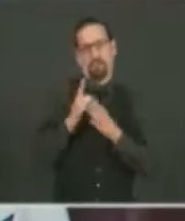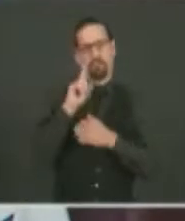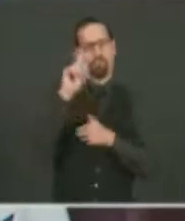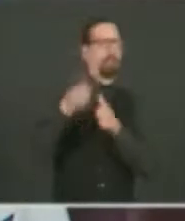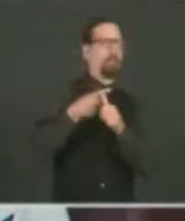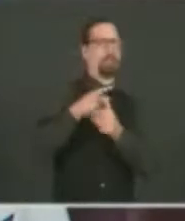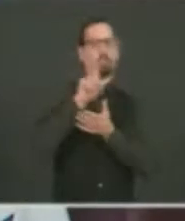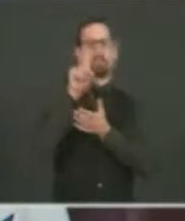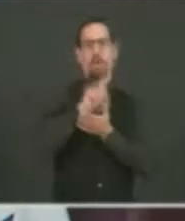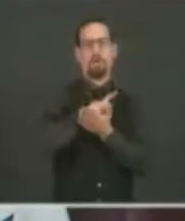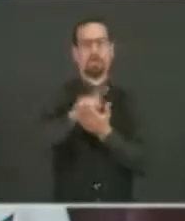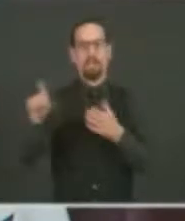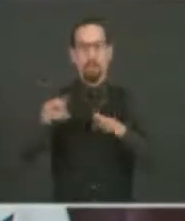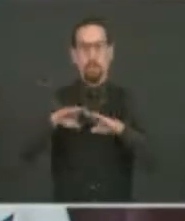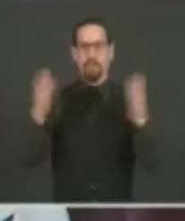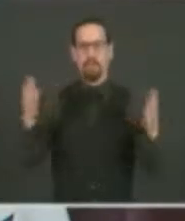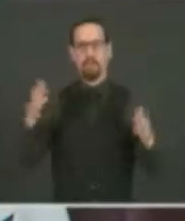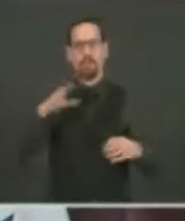transmission within schools.